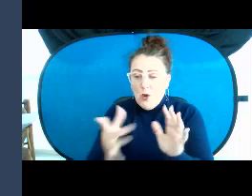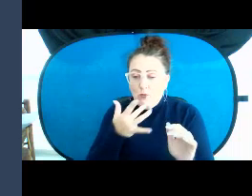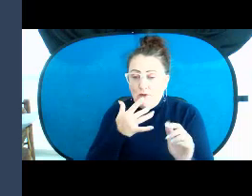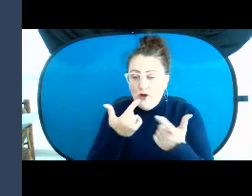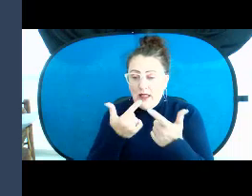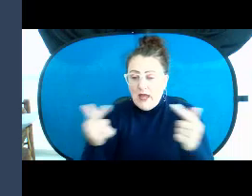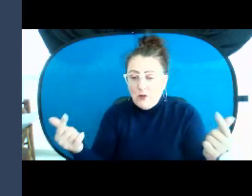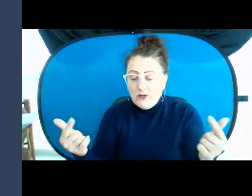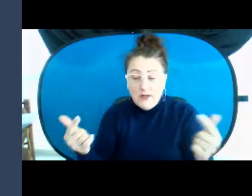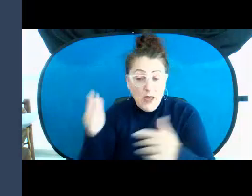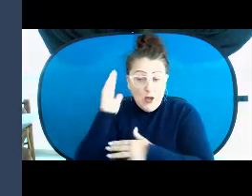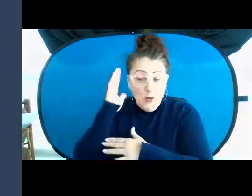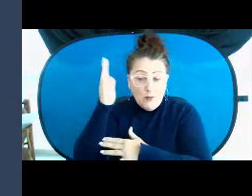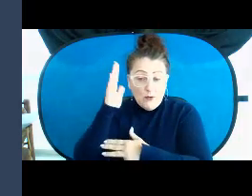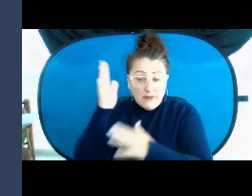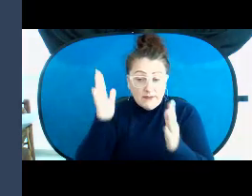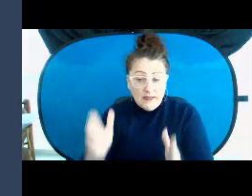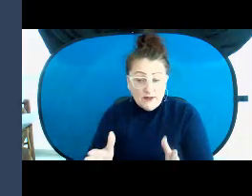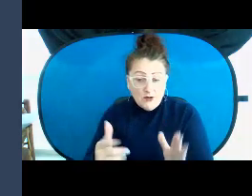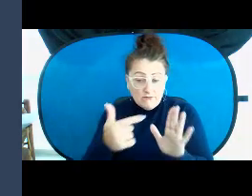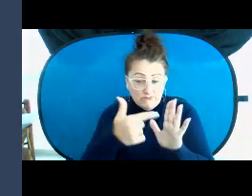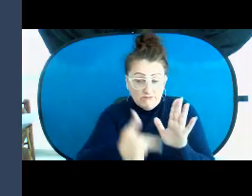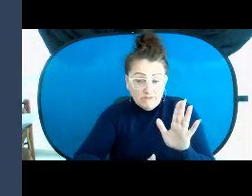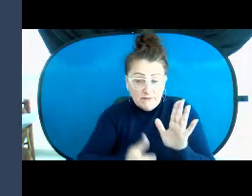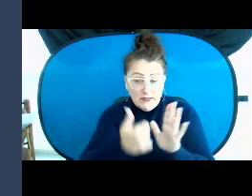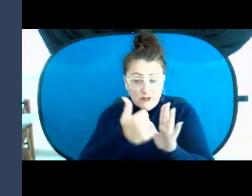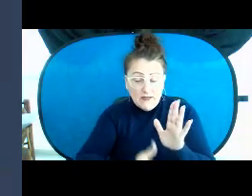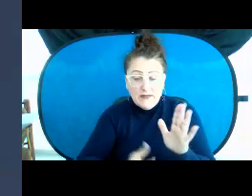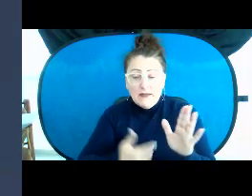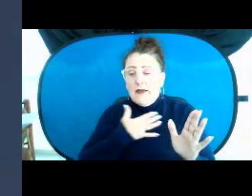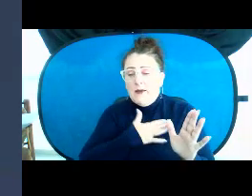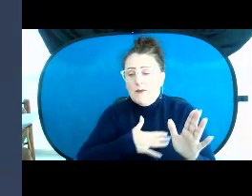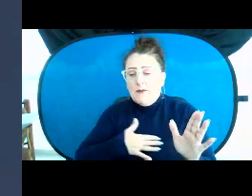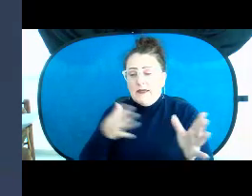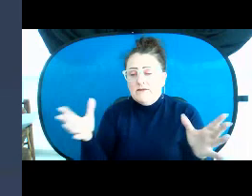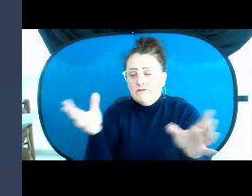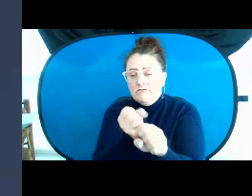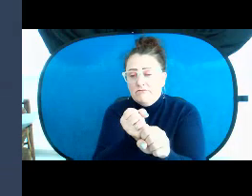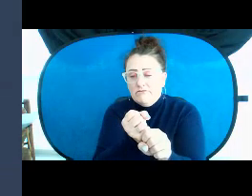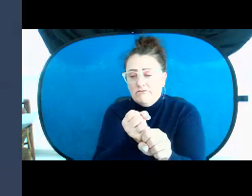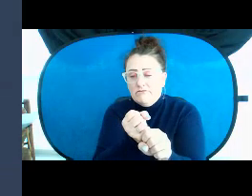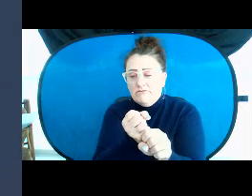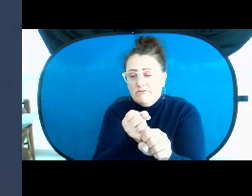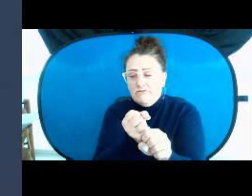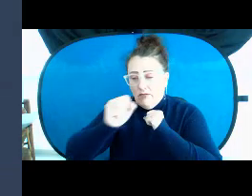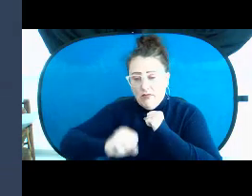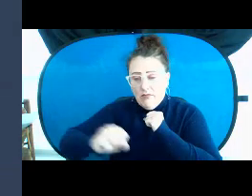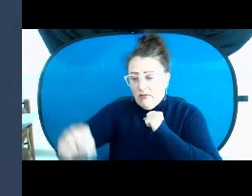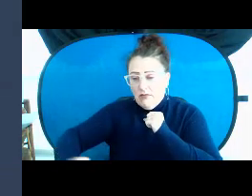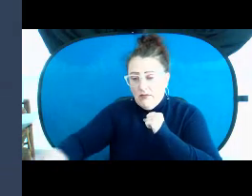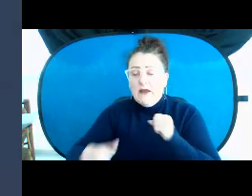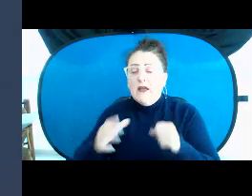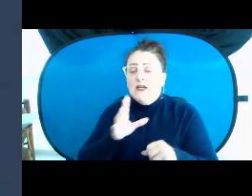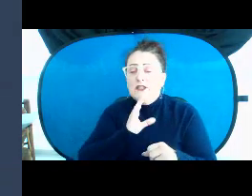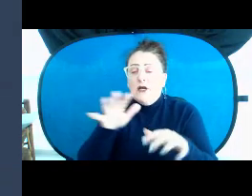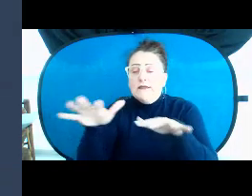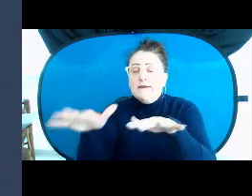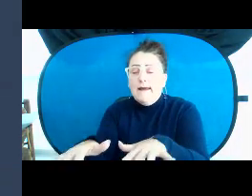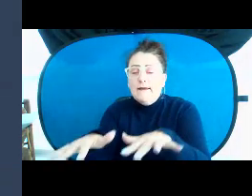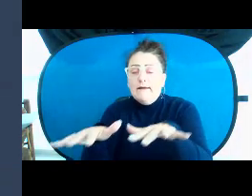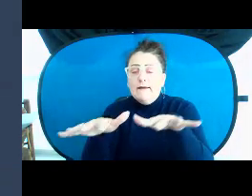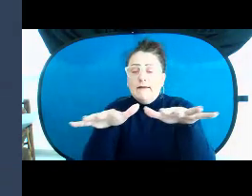Presenters, if you're on the agenda to make a presentation, please do your best to be succinct. Please remember to speak at a steady pace to allow our translating